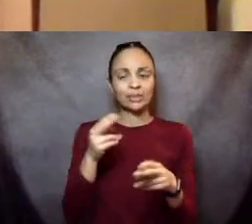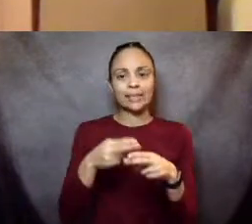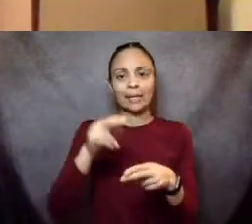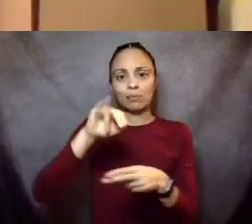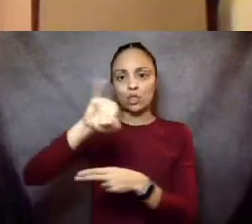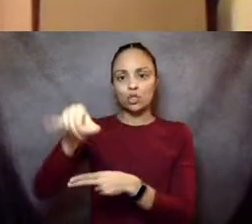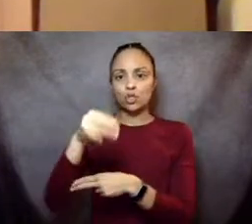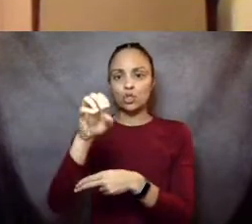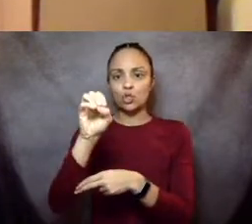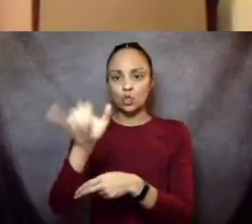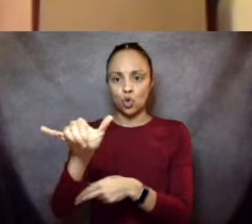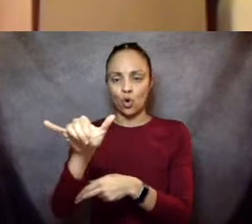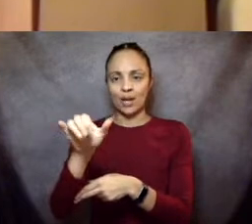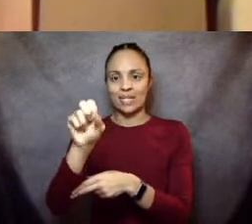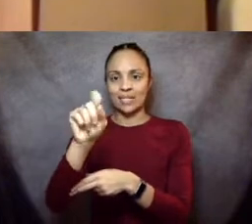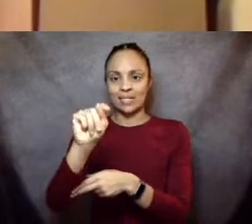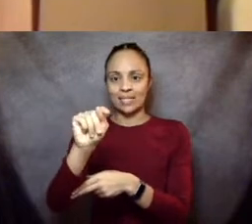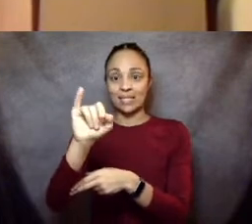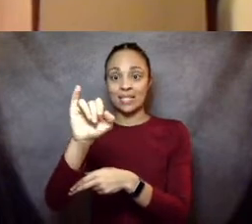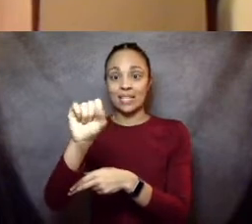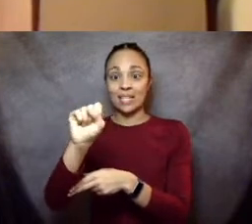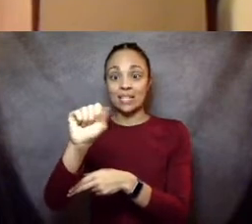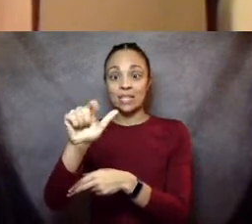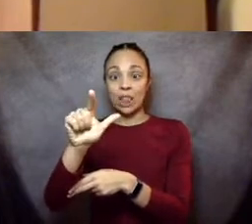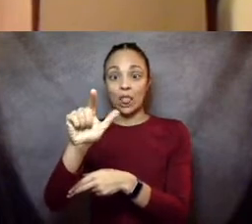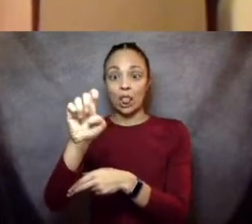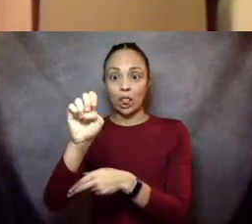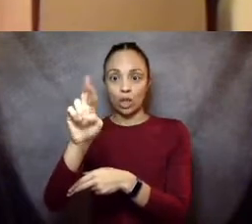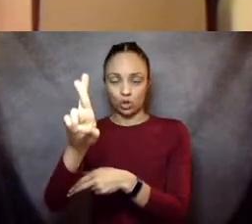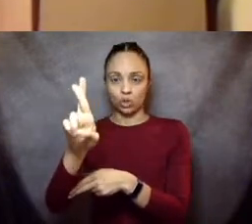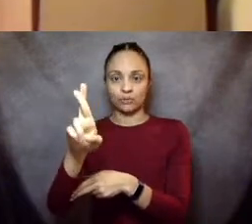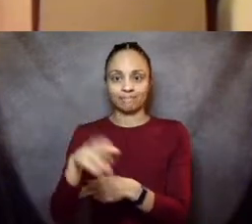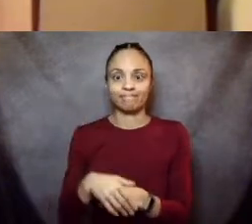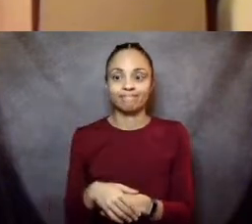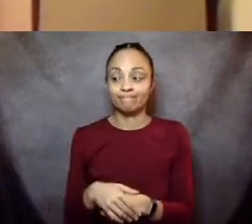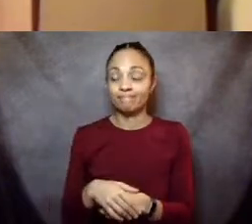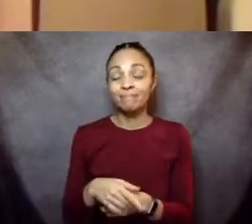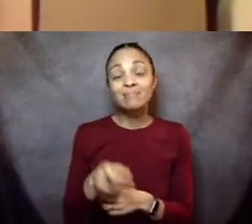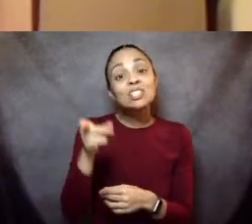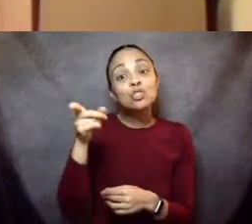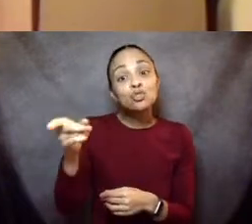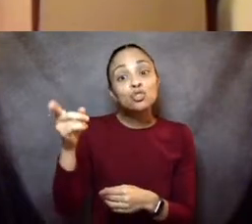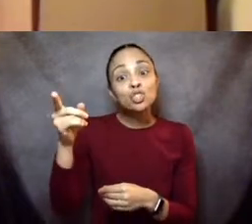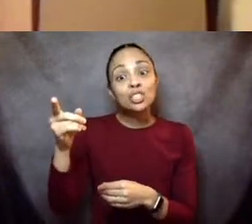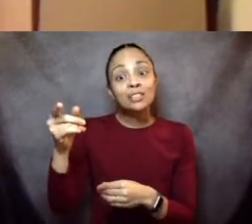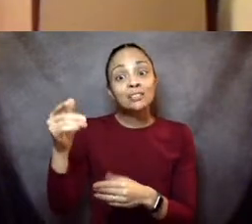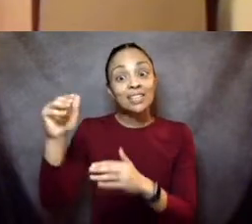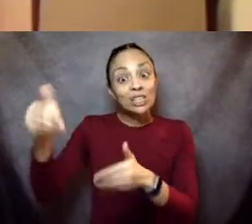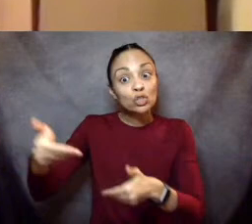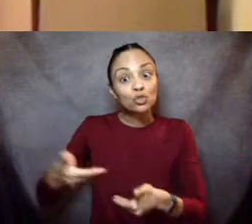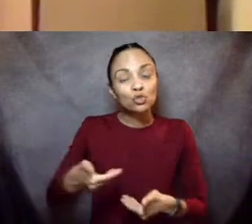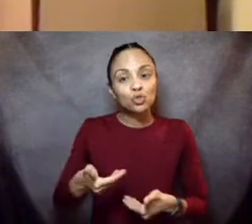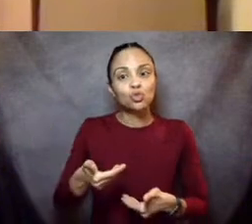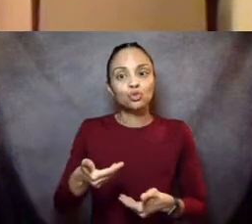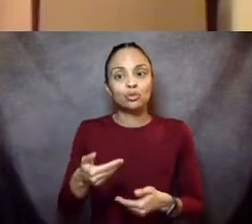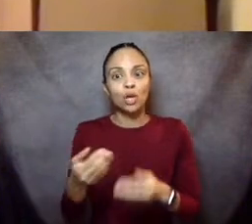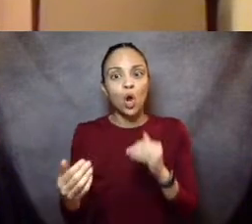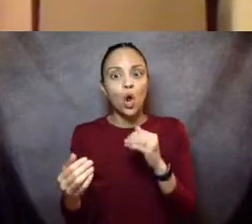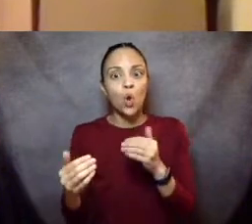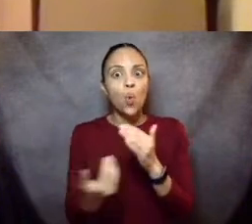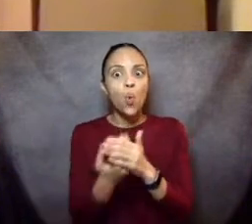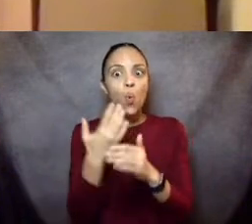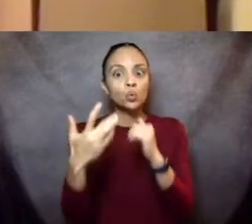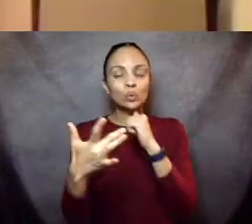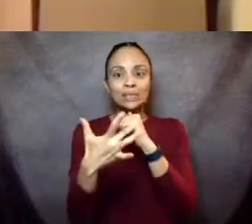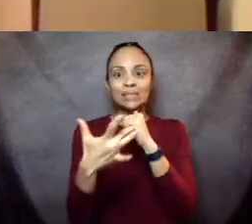whole Horton technique. And I loved off the ballet slippers. I took off